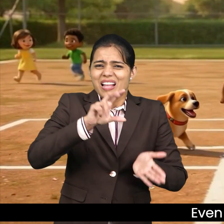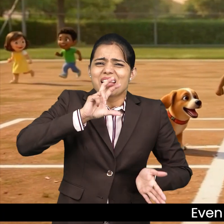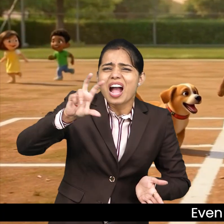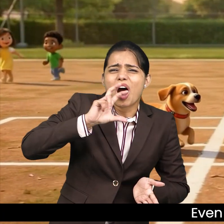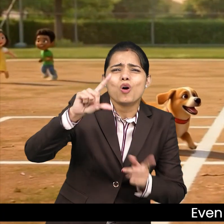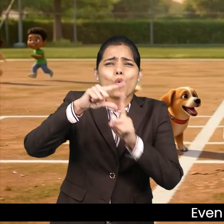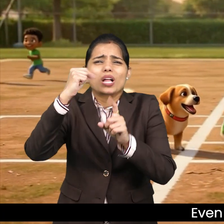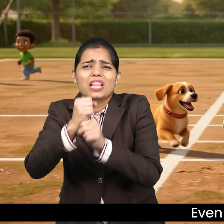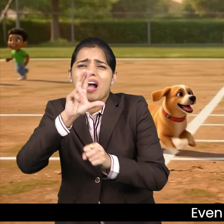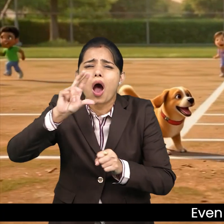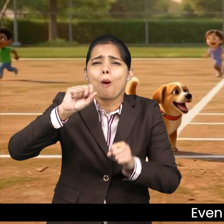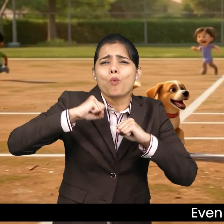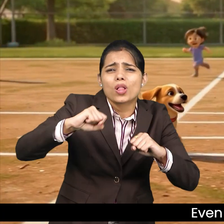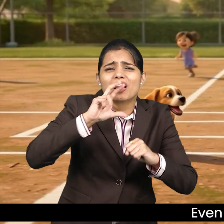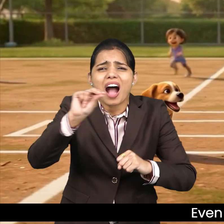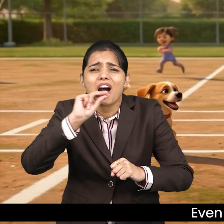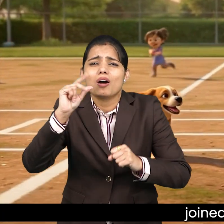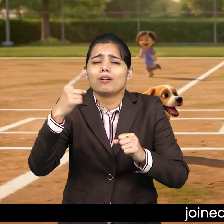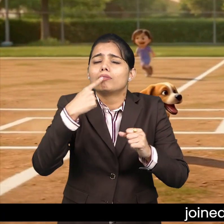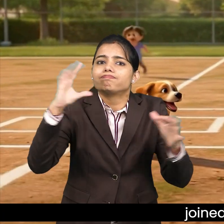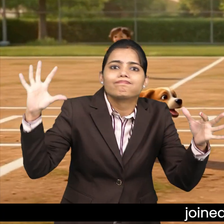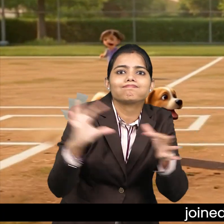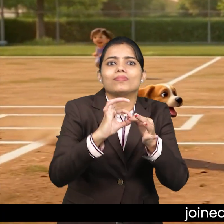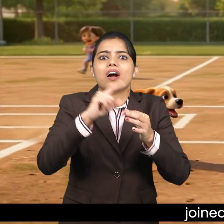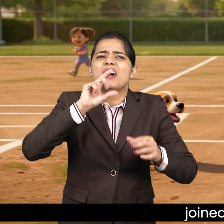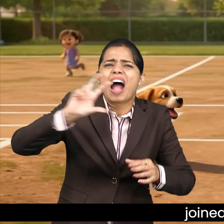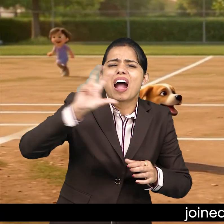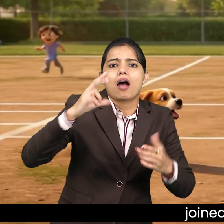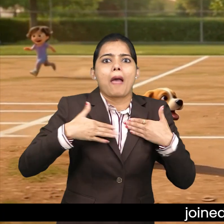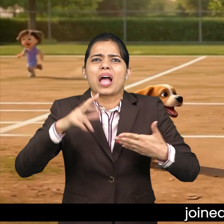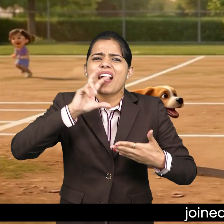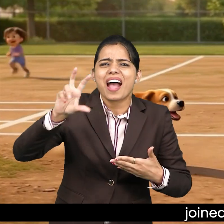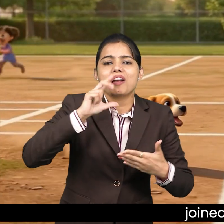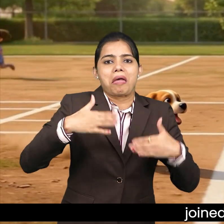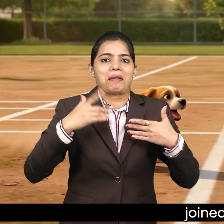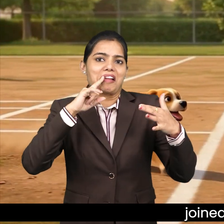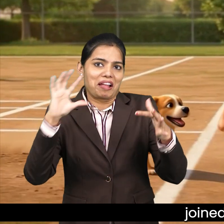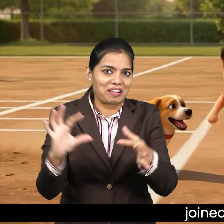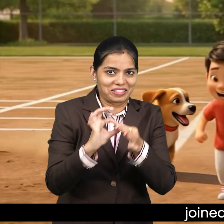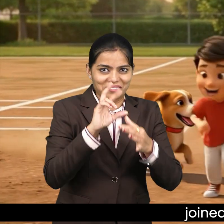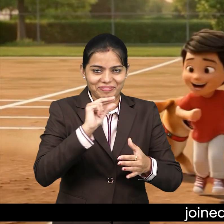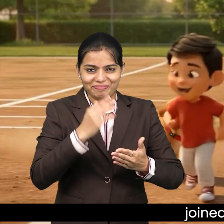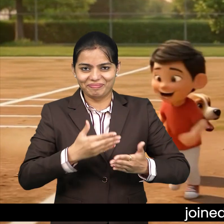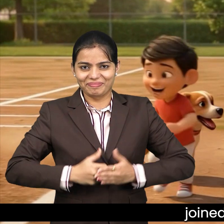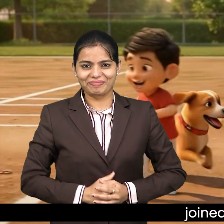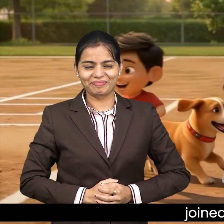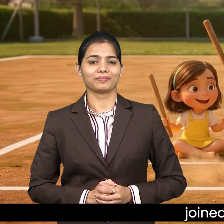Even Meena's dog, Moti, joined in, barking happily.